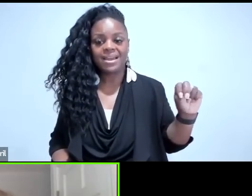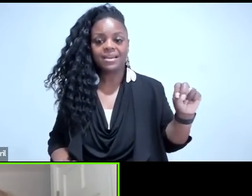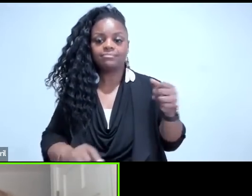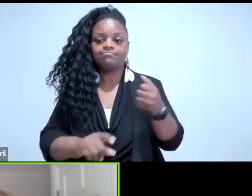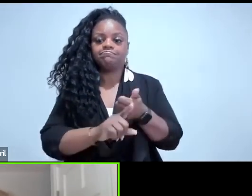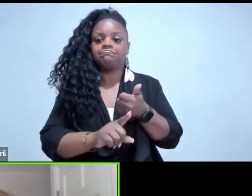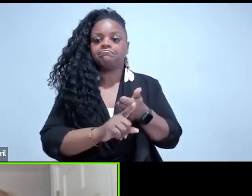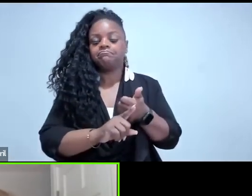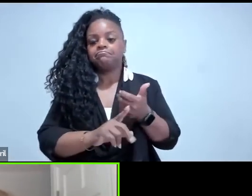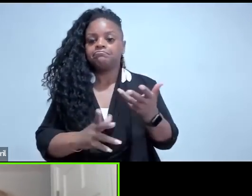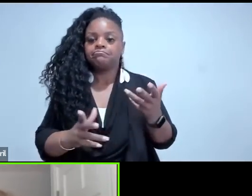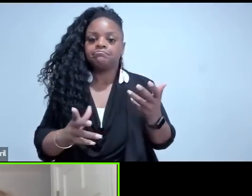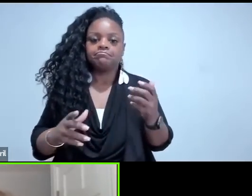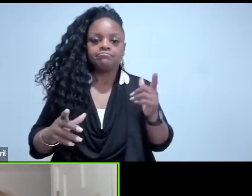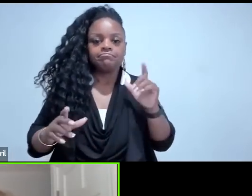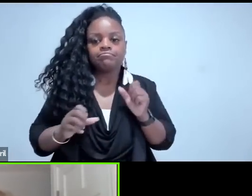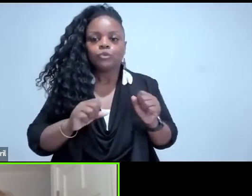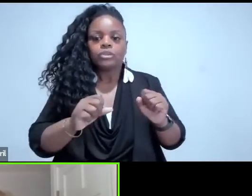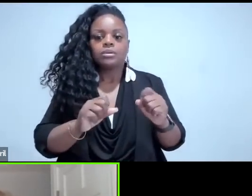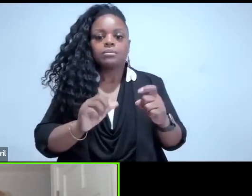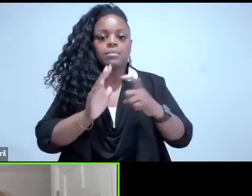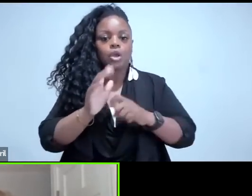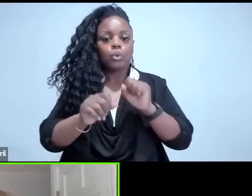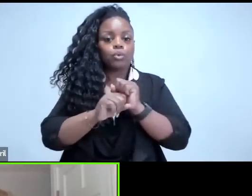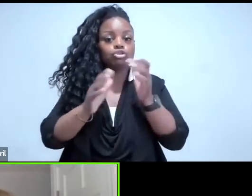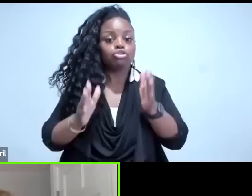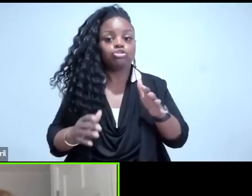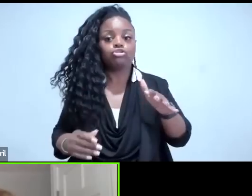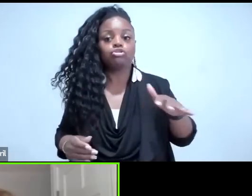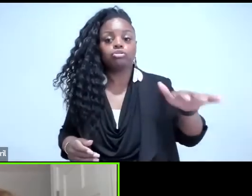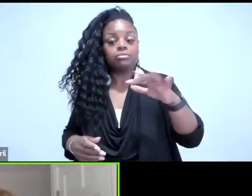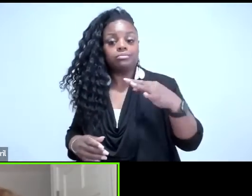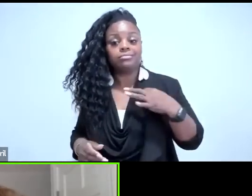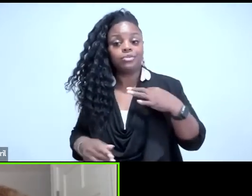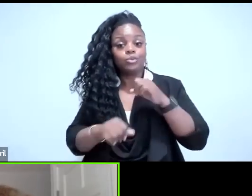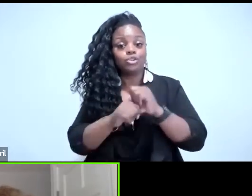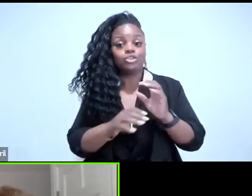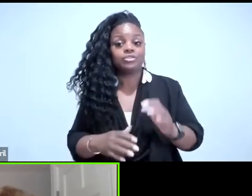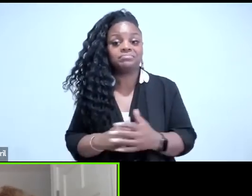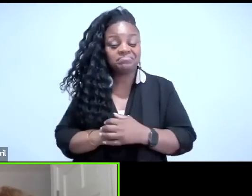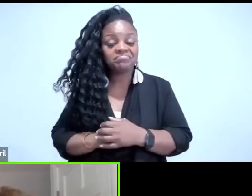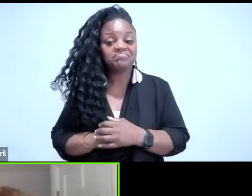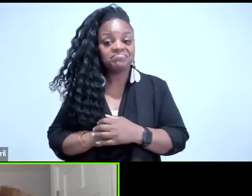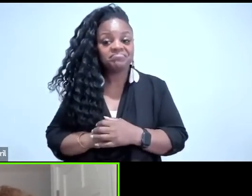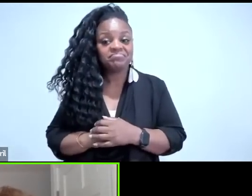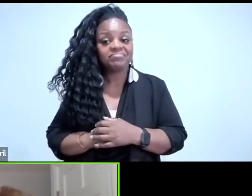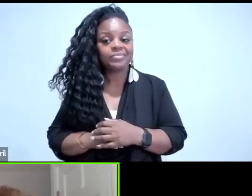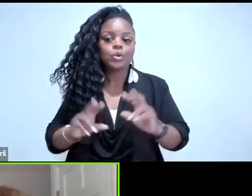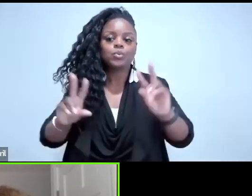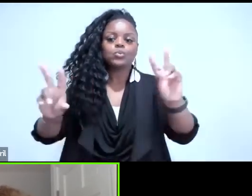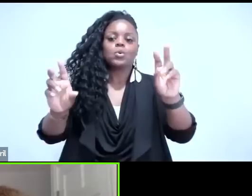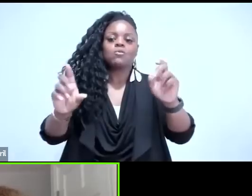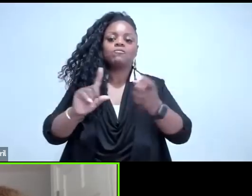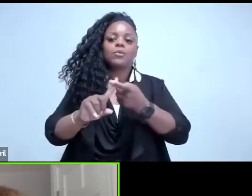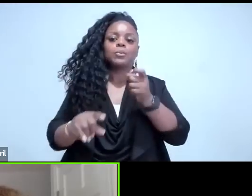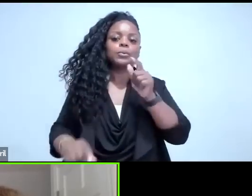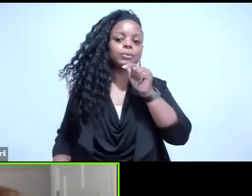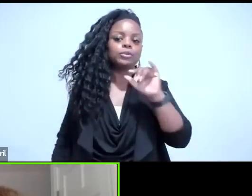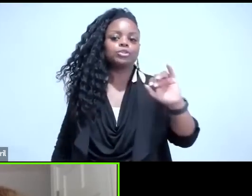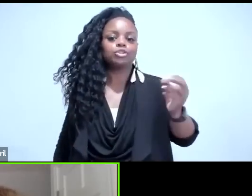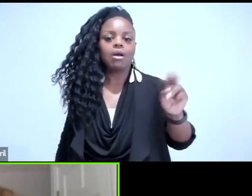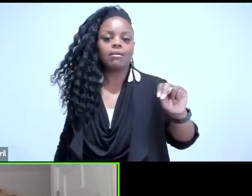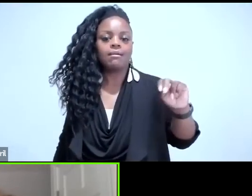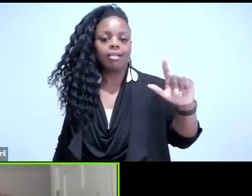permit just a short quote from Lewis, in 1935, he addressed the AFL, and this is what he said: "The labor movement is organized on